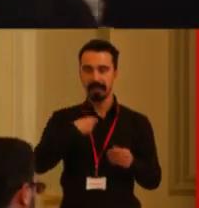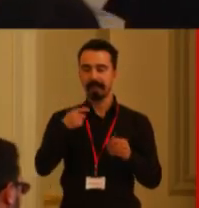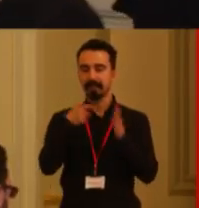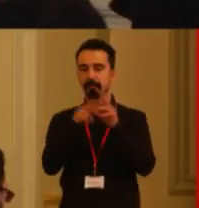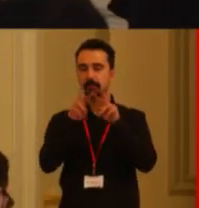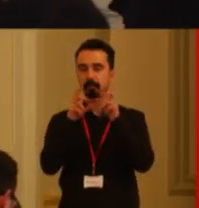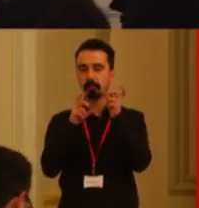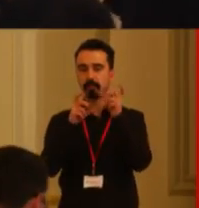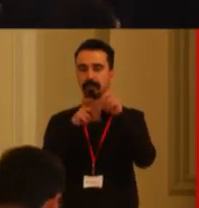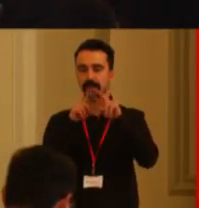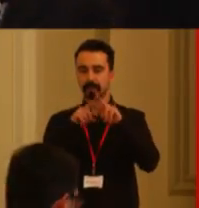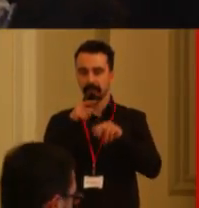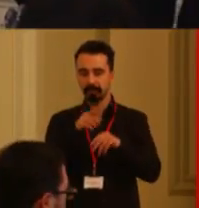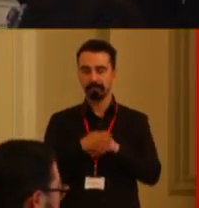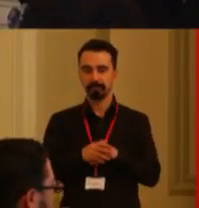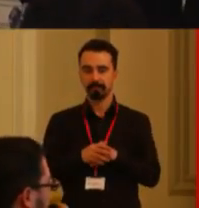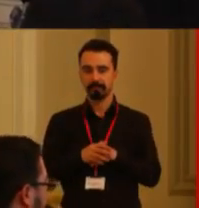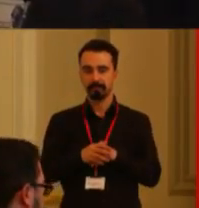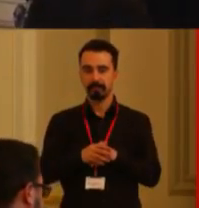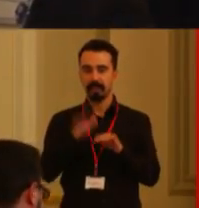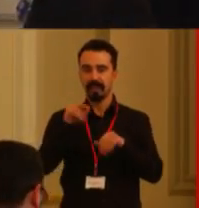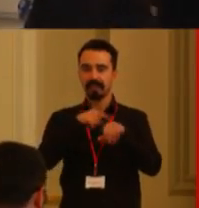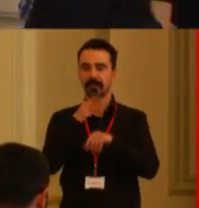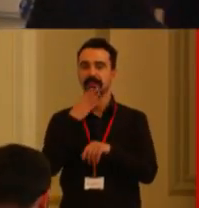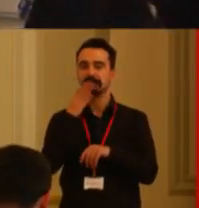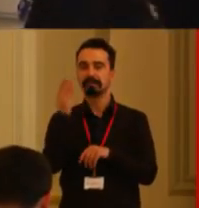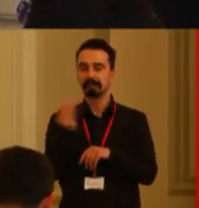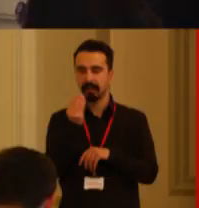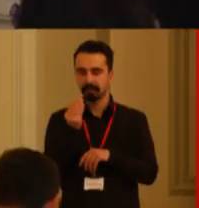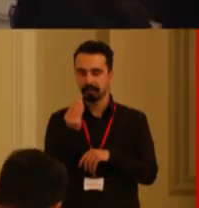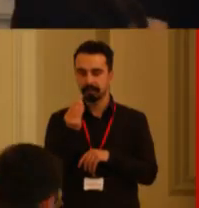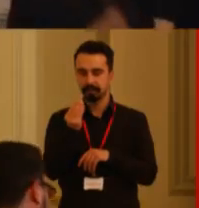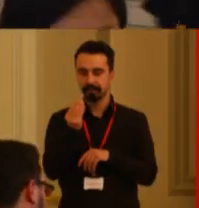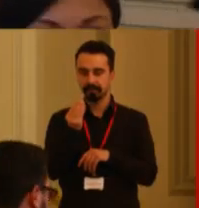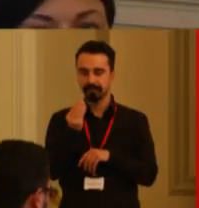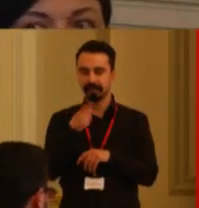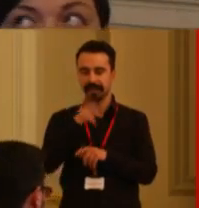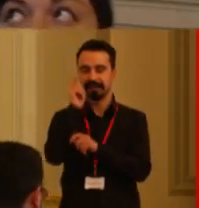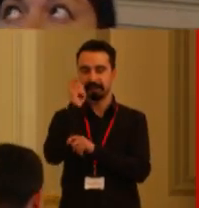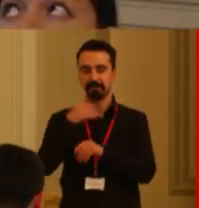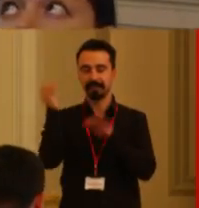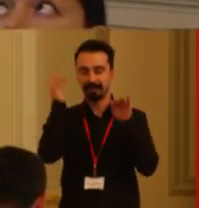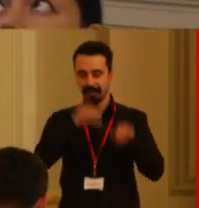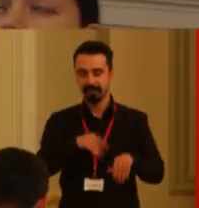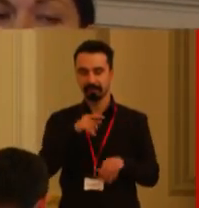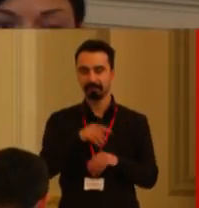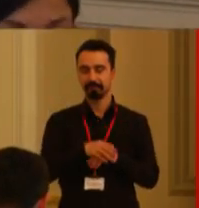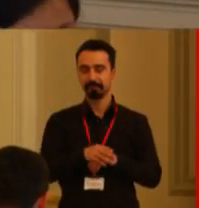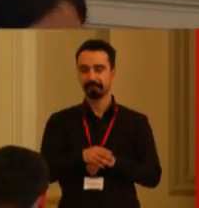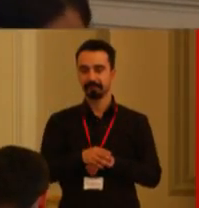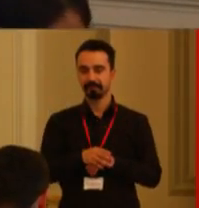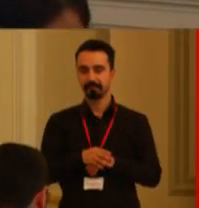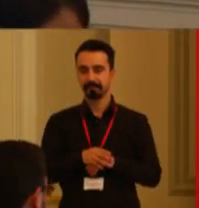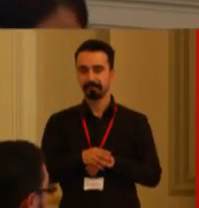Good afternoon. I'm Musa Chipper. I'm a part of Social Change, and I also represent the